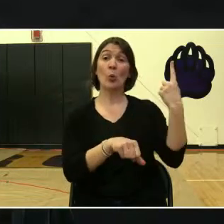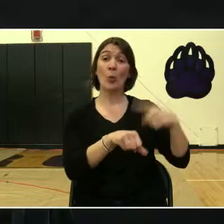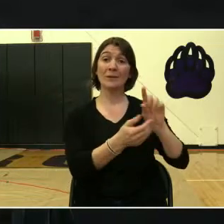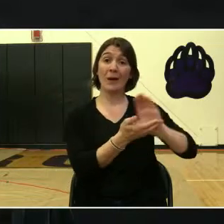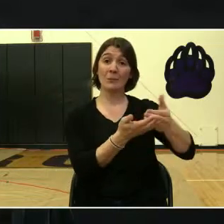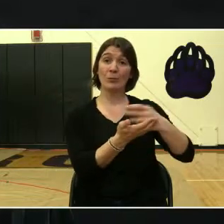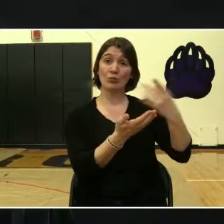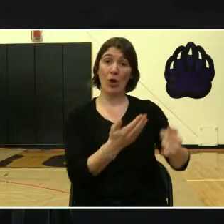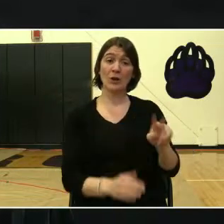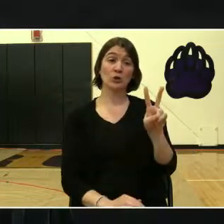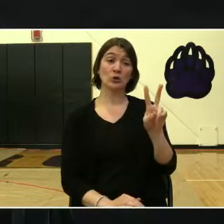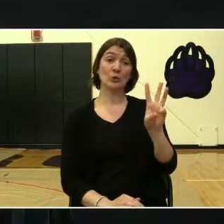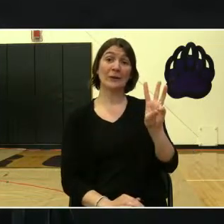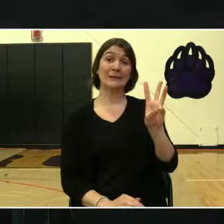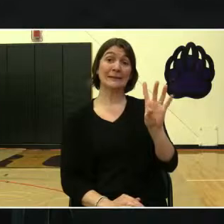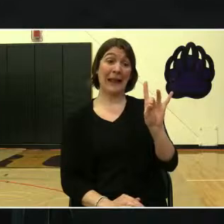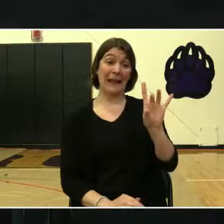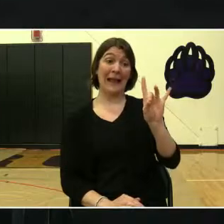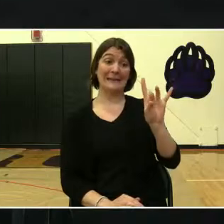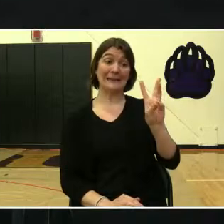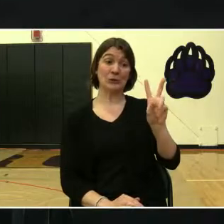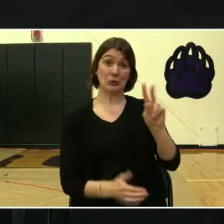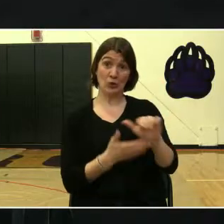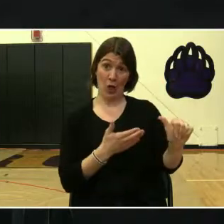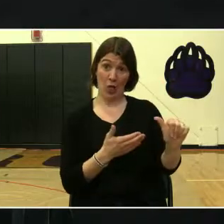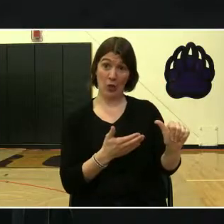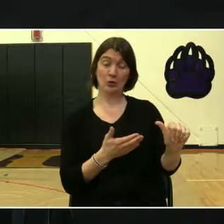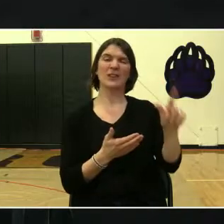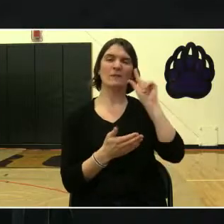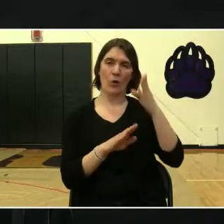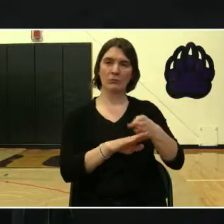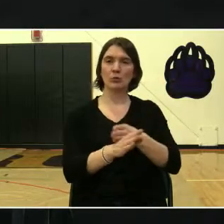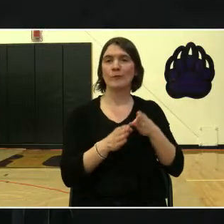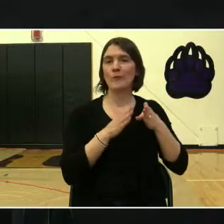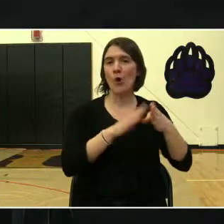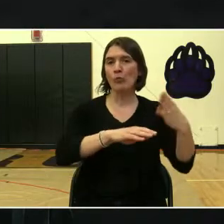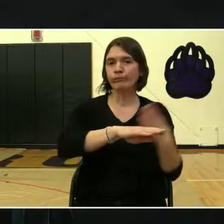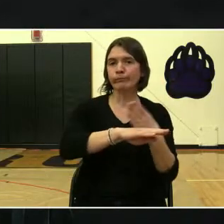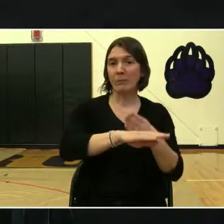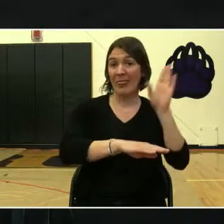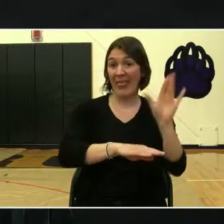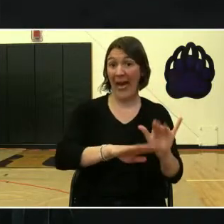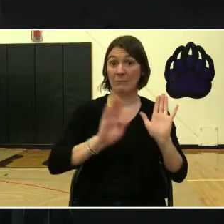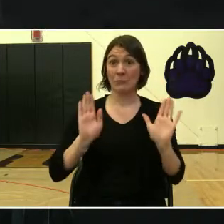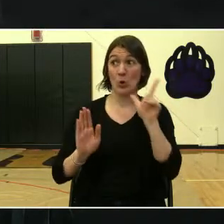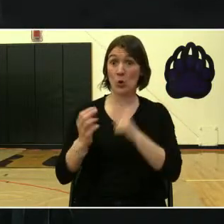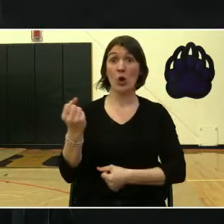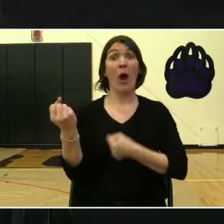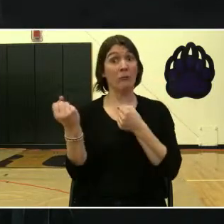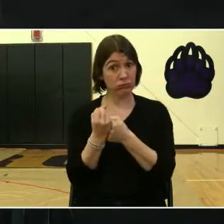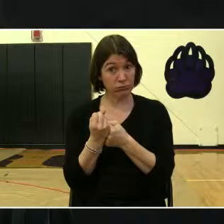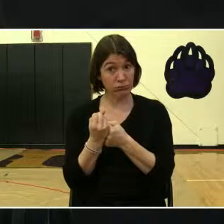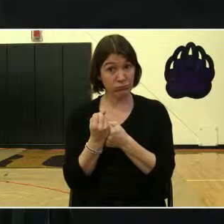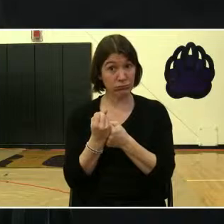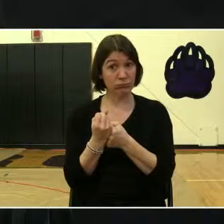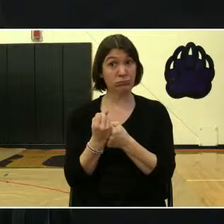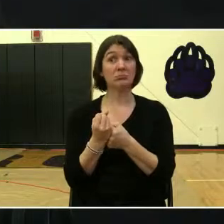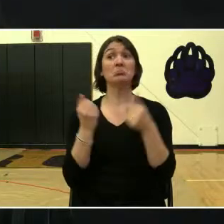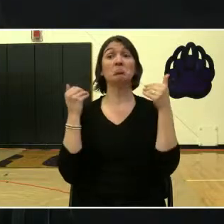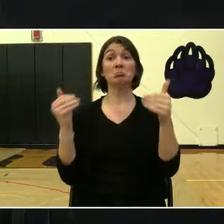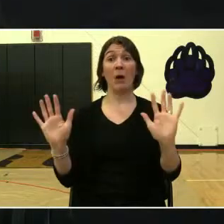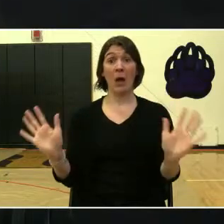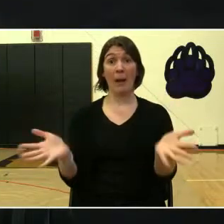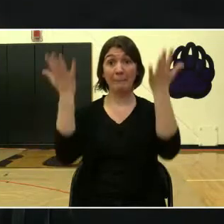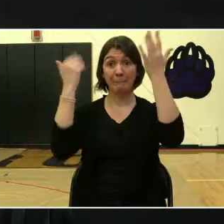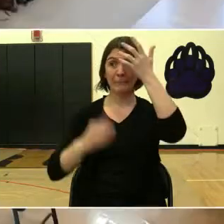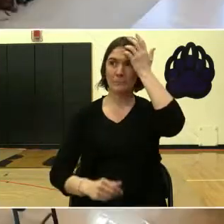8,862 to be used for Street Paving and capital Road Road Improvement projects all those in favor of article 12